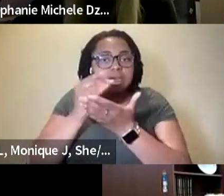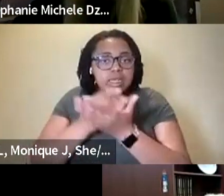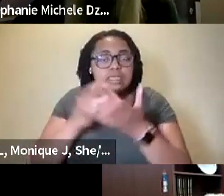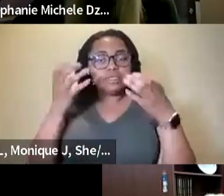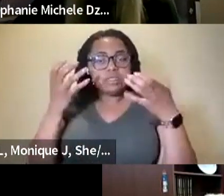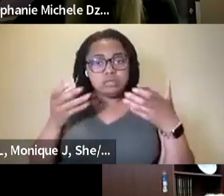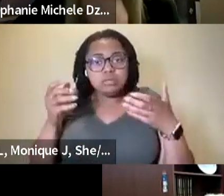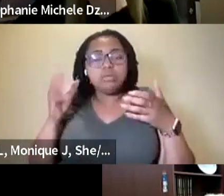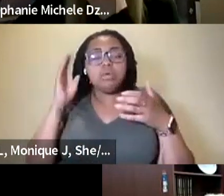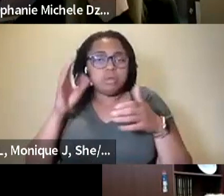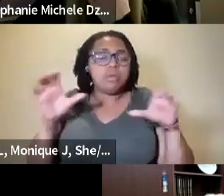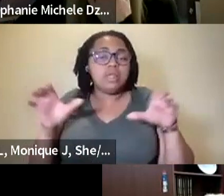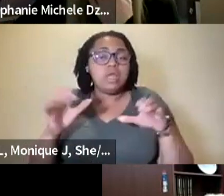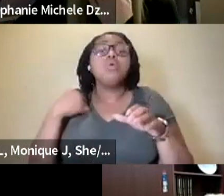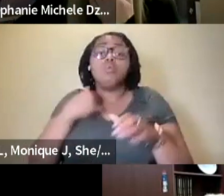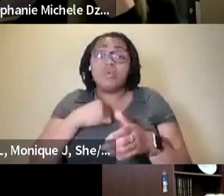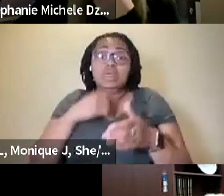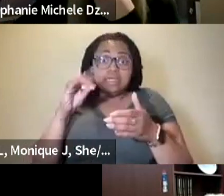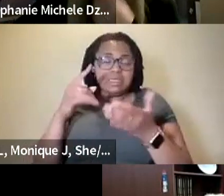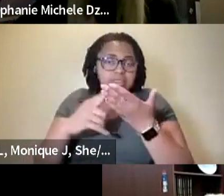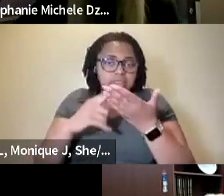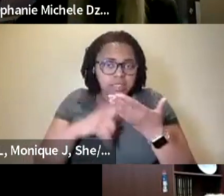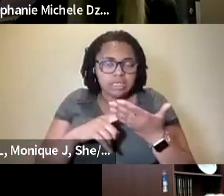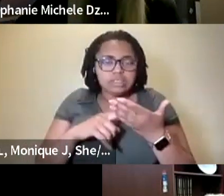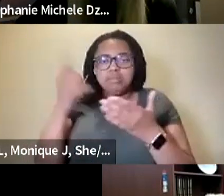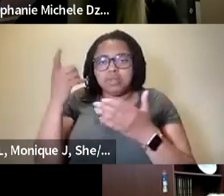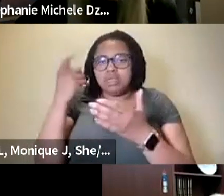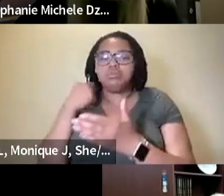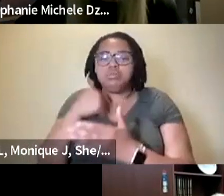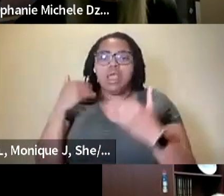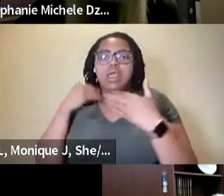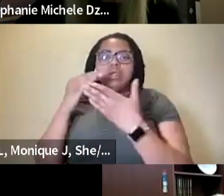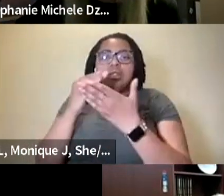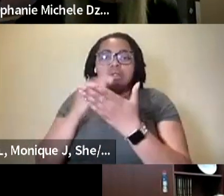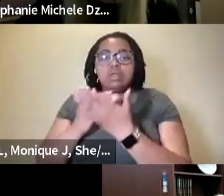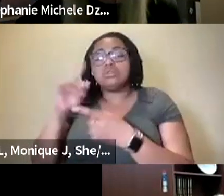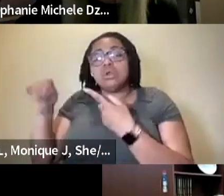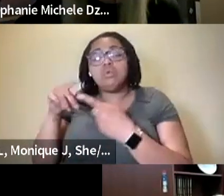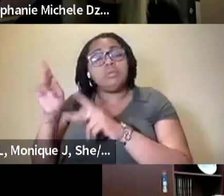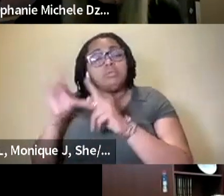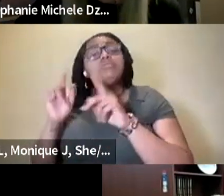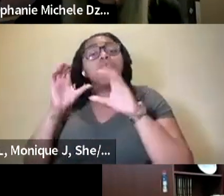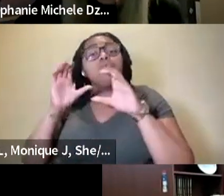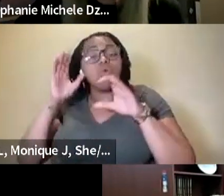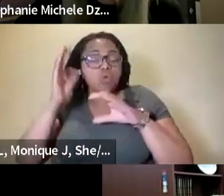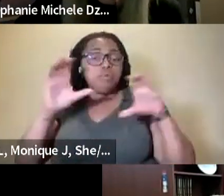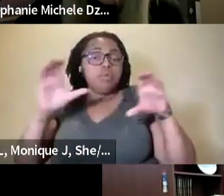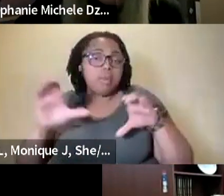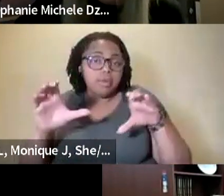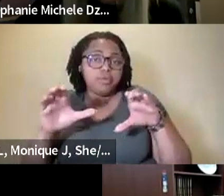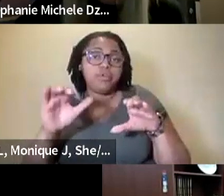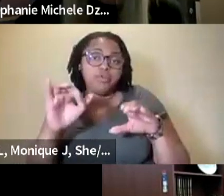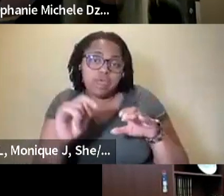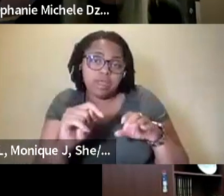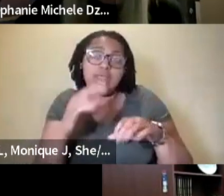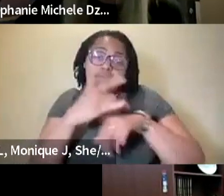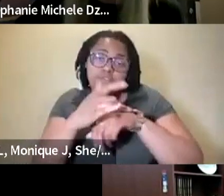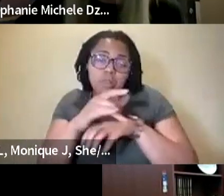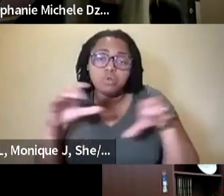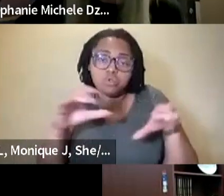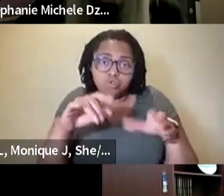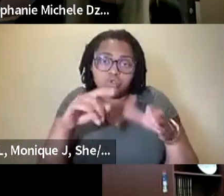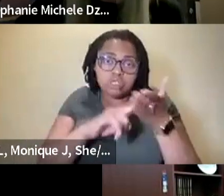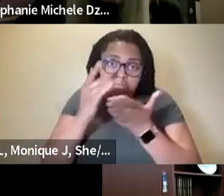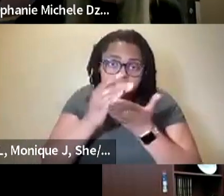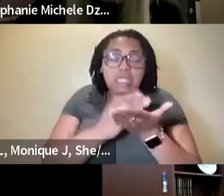we did have a list of when people were going to do it or be available to do it, and then we actually